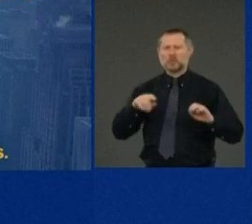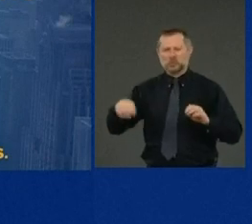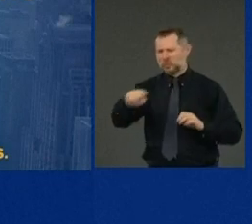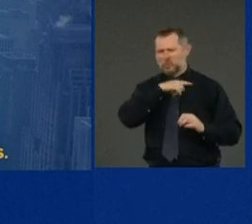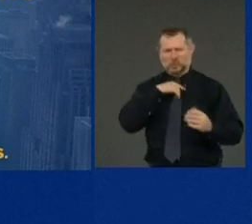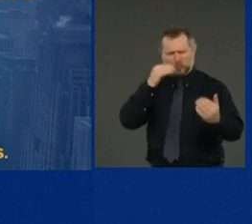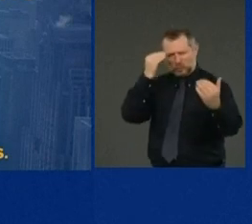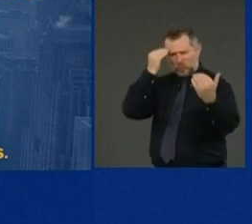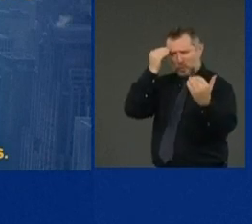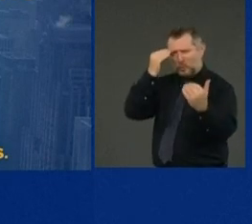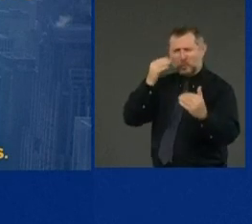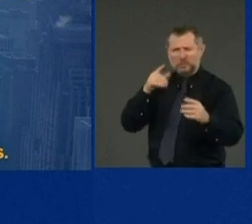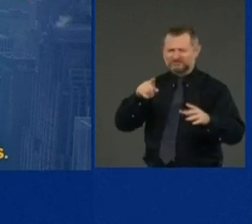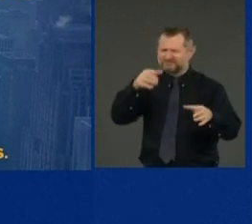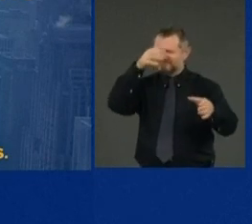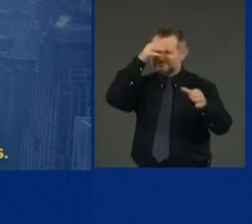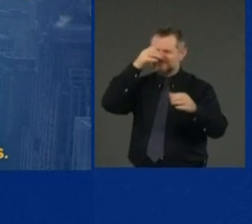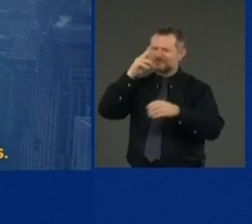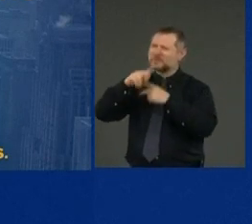globe. Nobody knew.